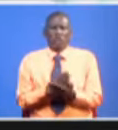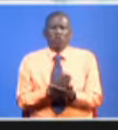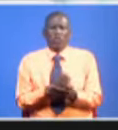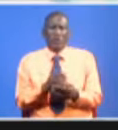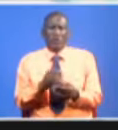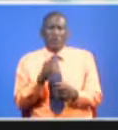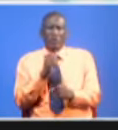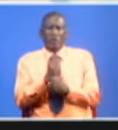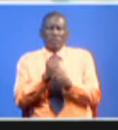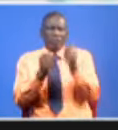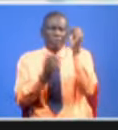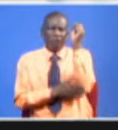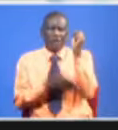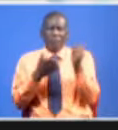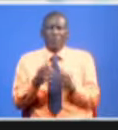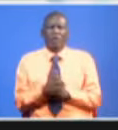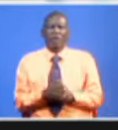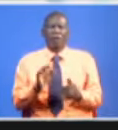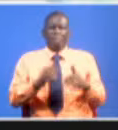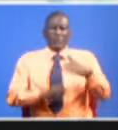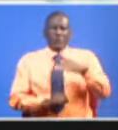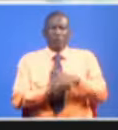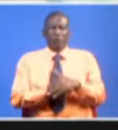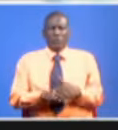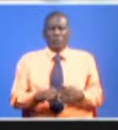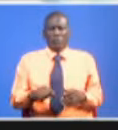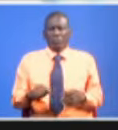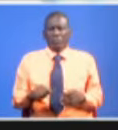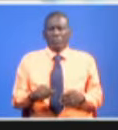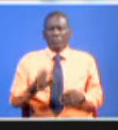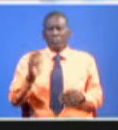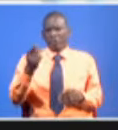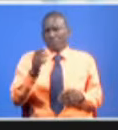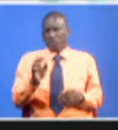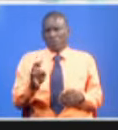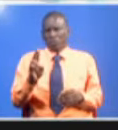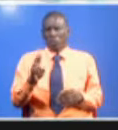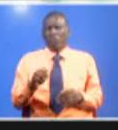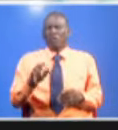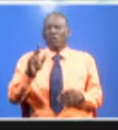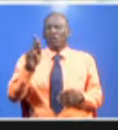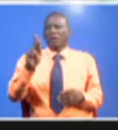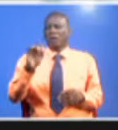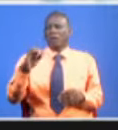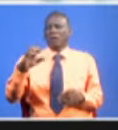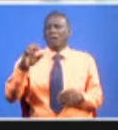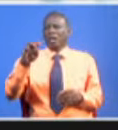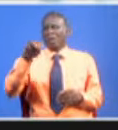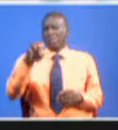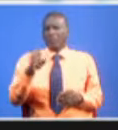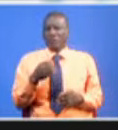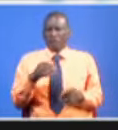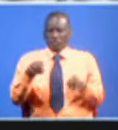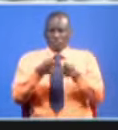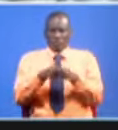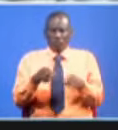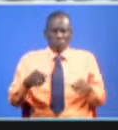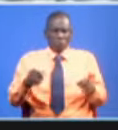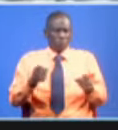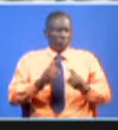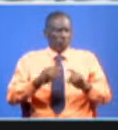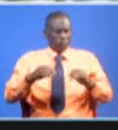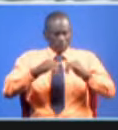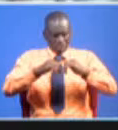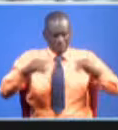a bad game by supporting President Ruto. Mr. Kigame, just there is still not full